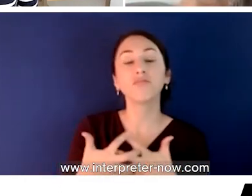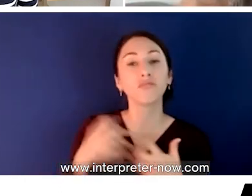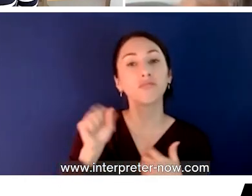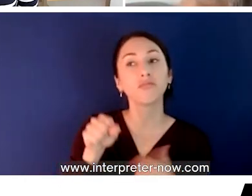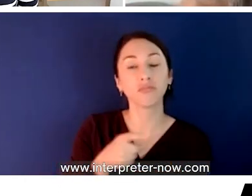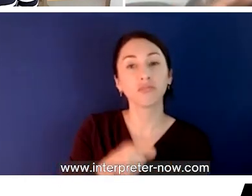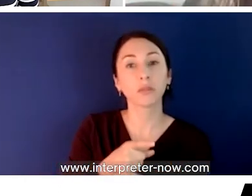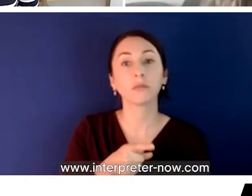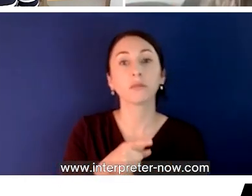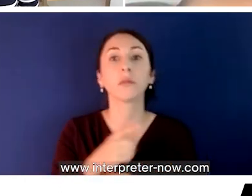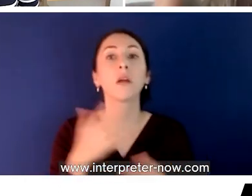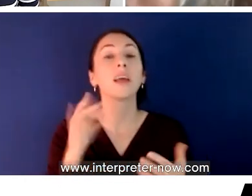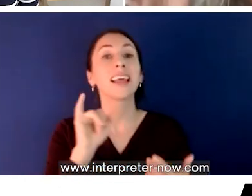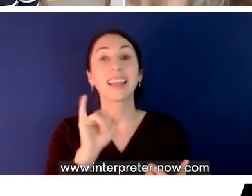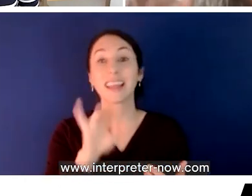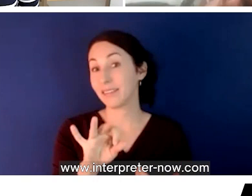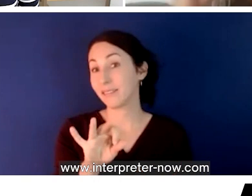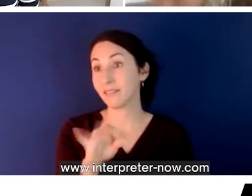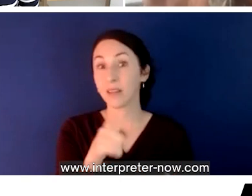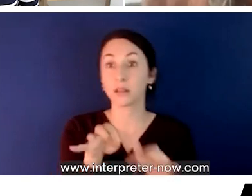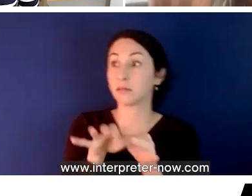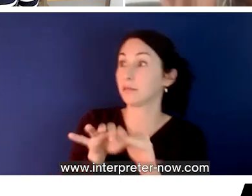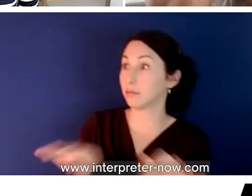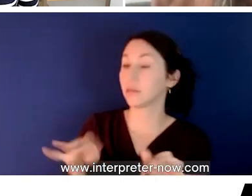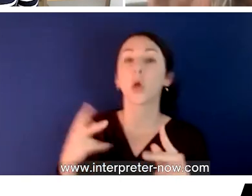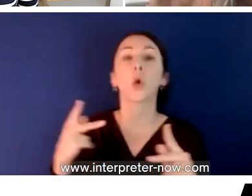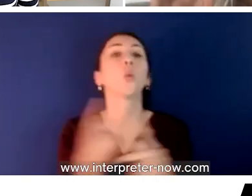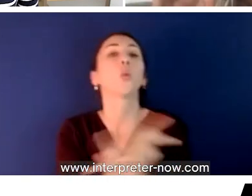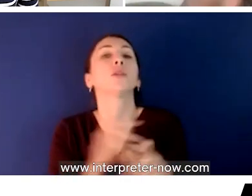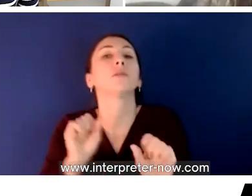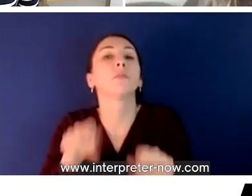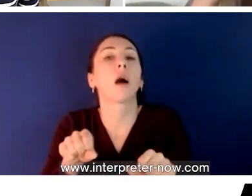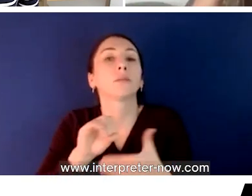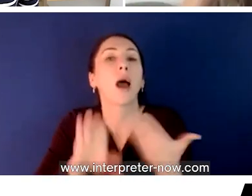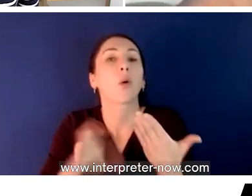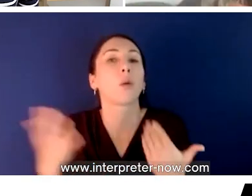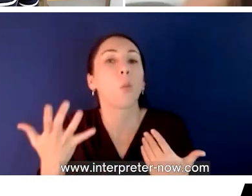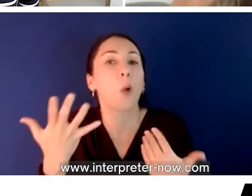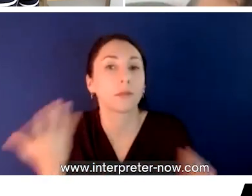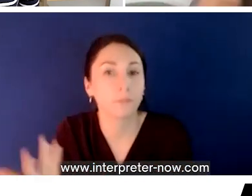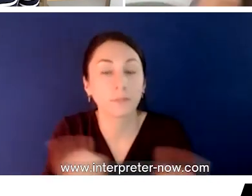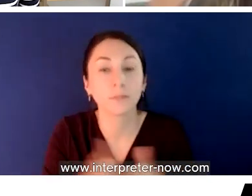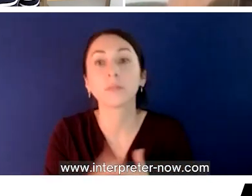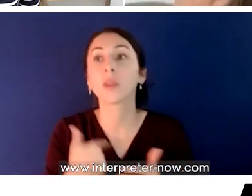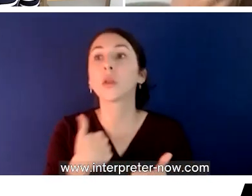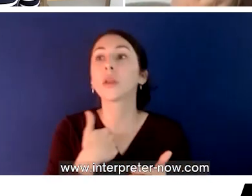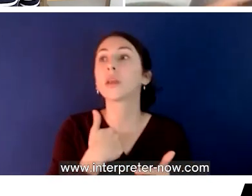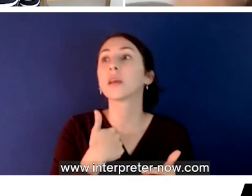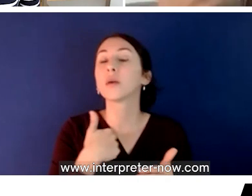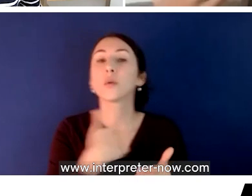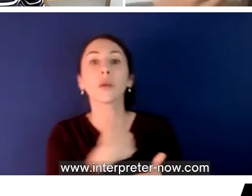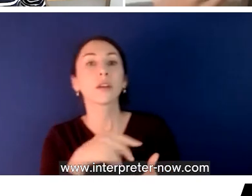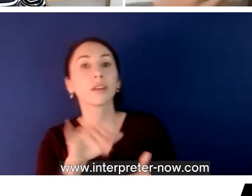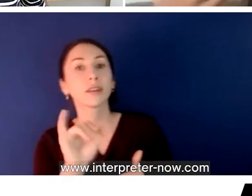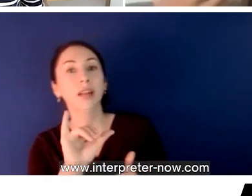feel comfortable with it? What's the worst thing that would happen if you actually said it that way? And so it's really about helping them. It's the sounding board